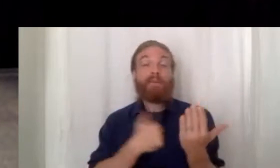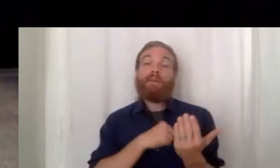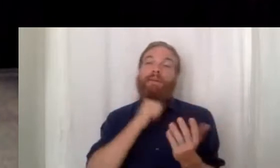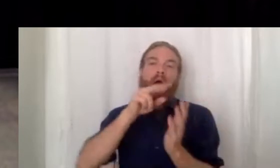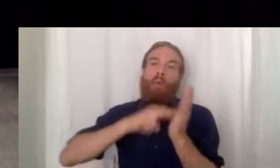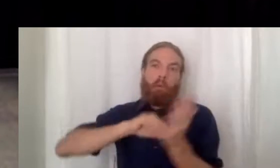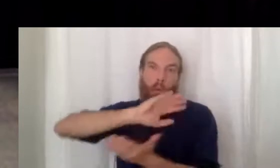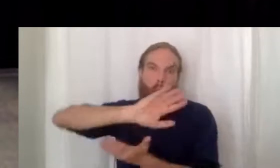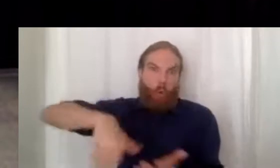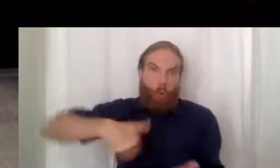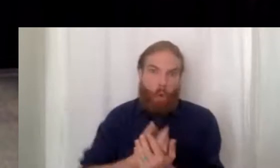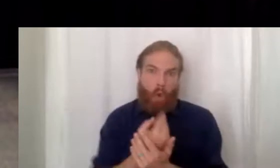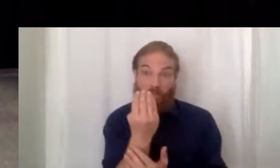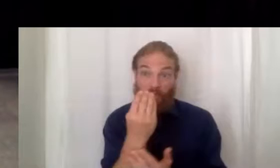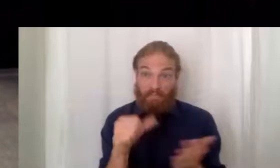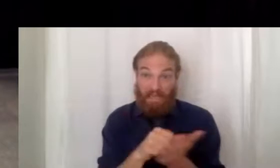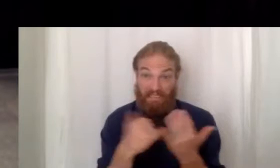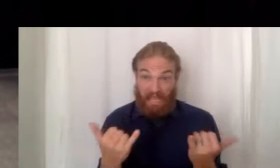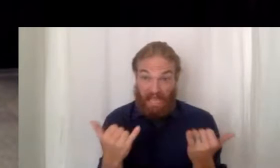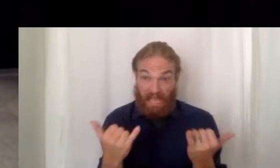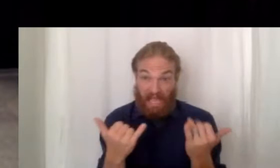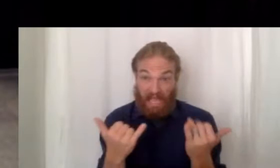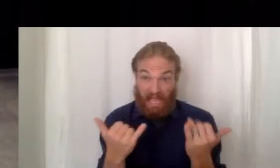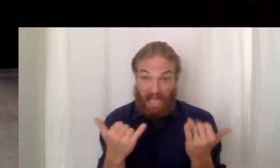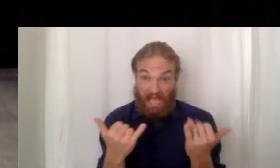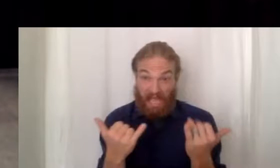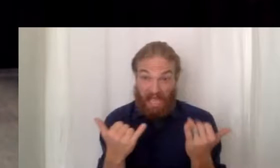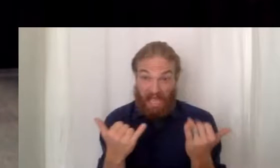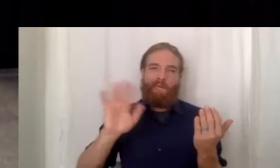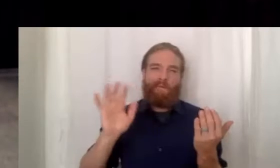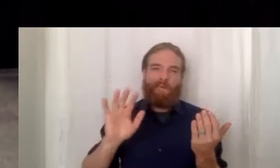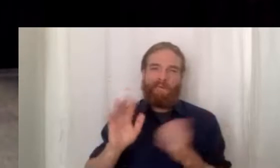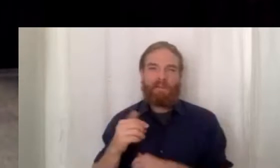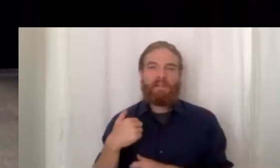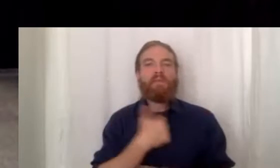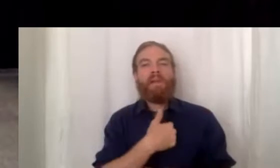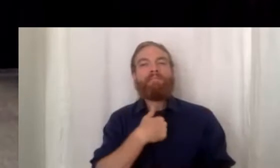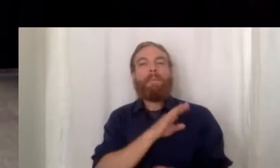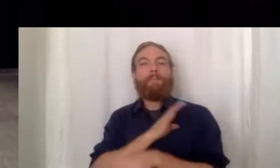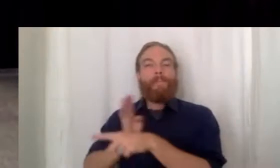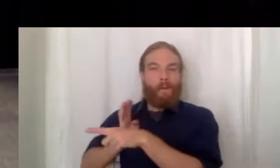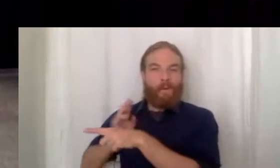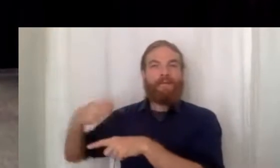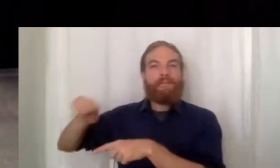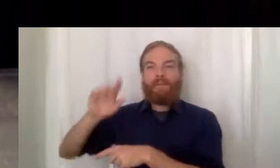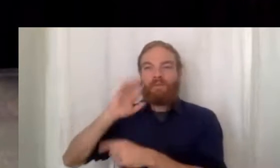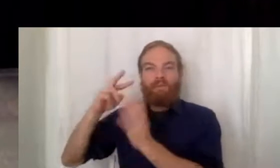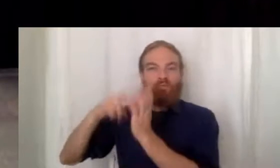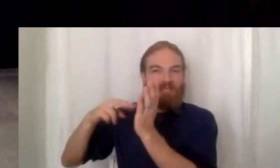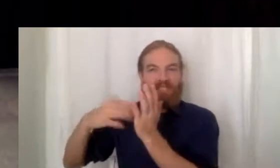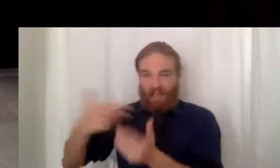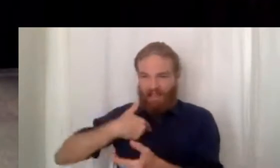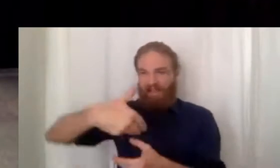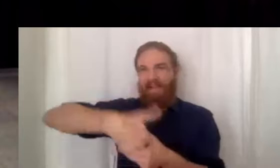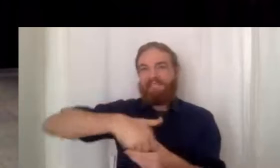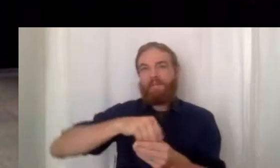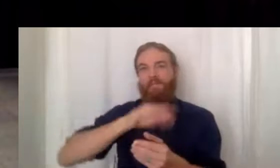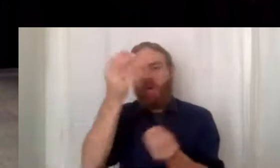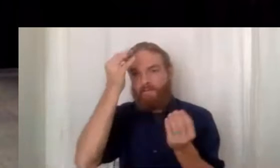your packet, the lease. It's been reviewed numerous times, as we've heard, by lawyers on all sides.